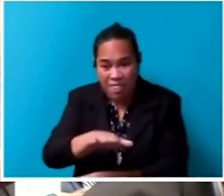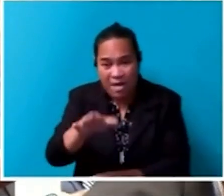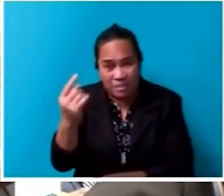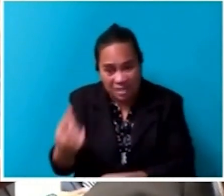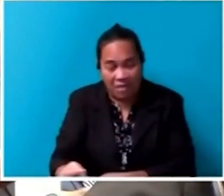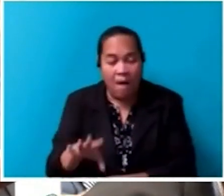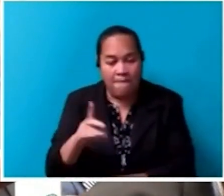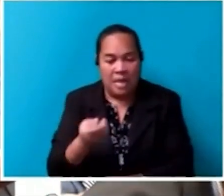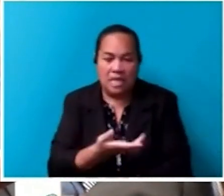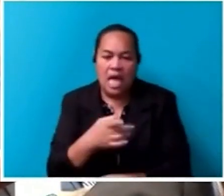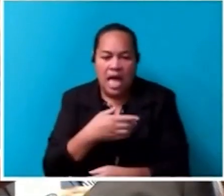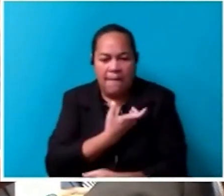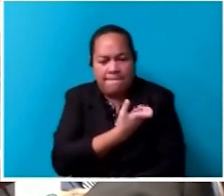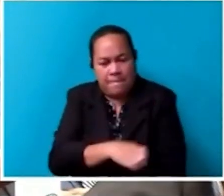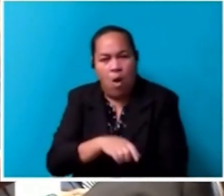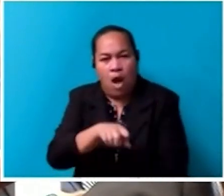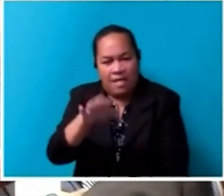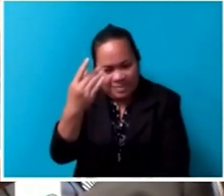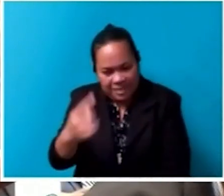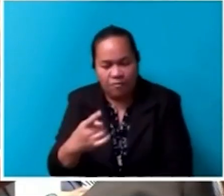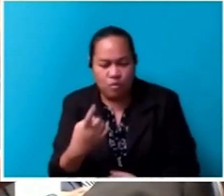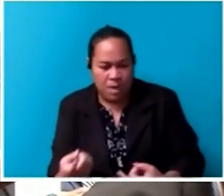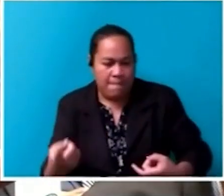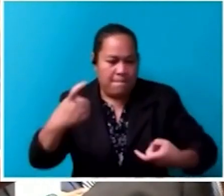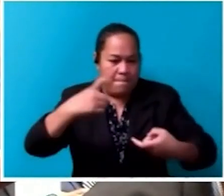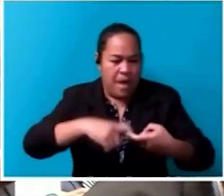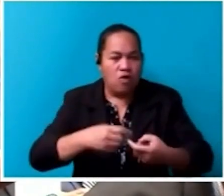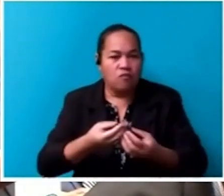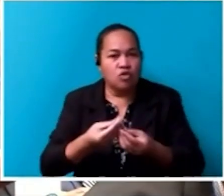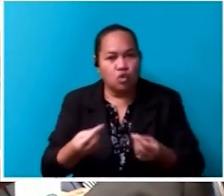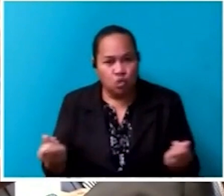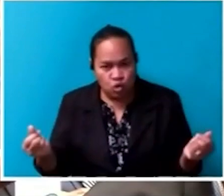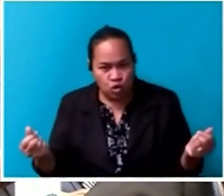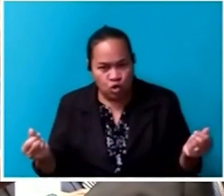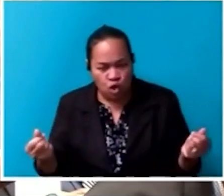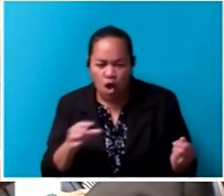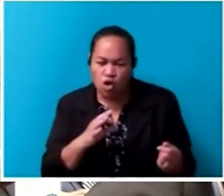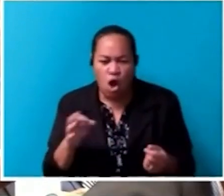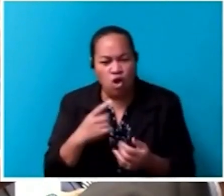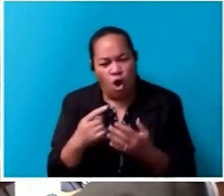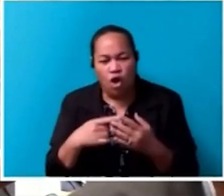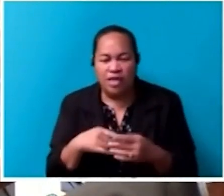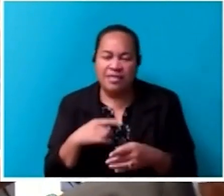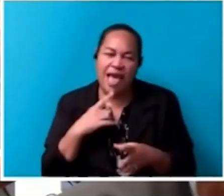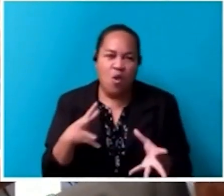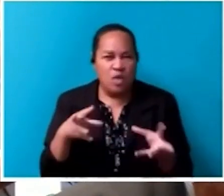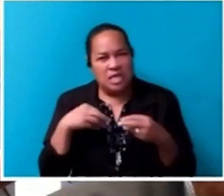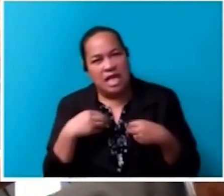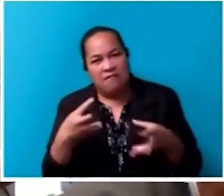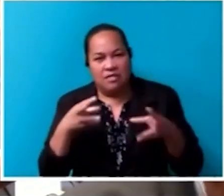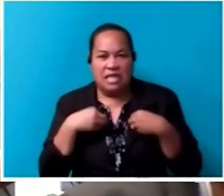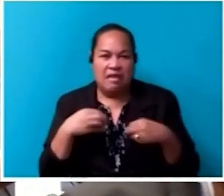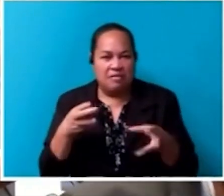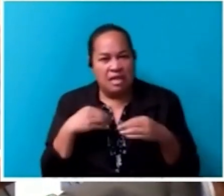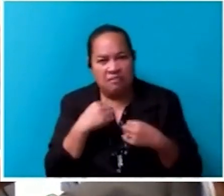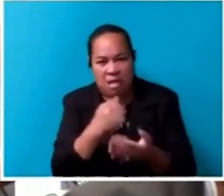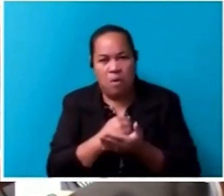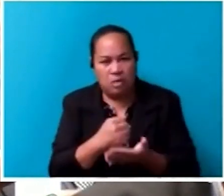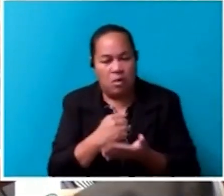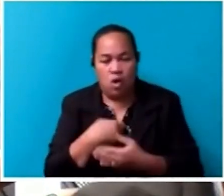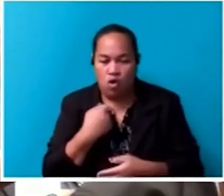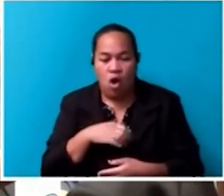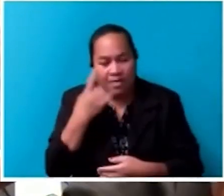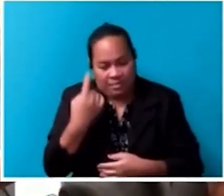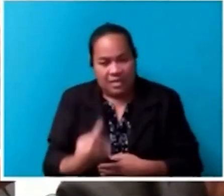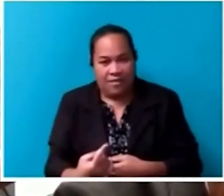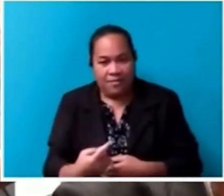be empowered to be part of the solution, not just recipients of aid. Easter